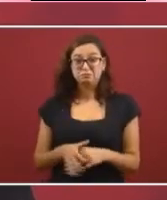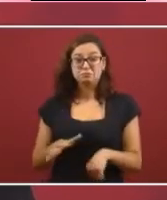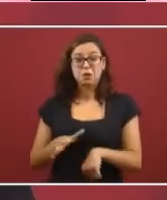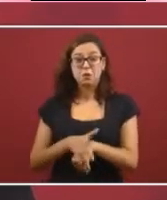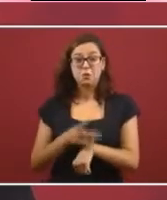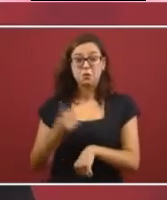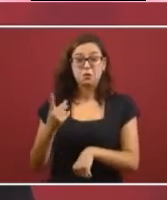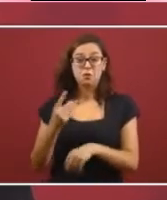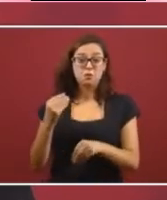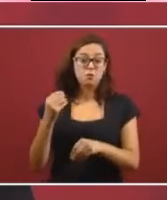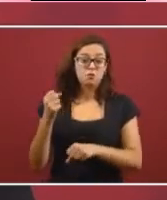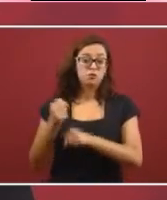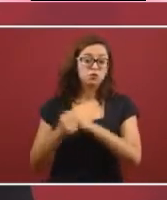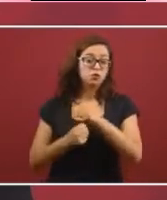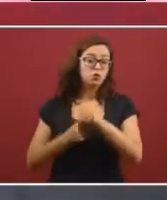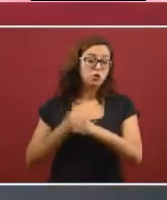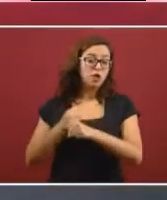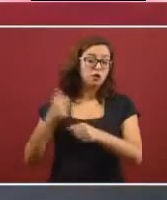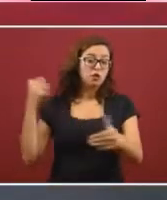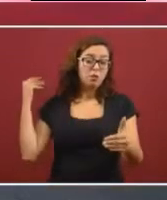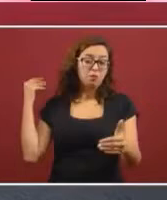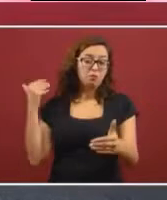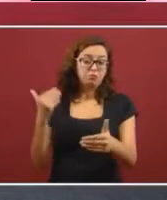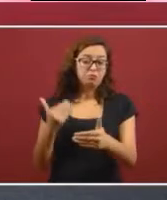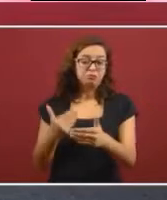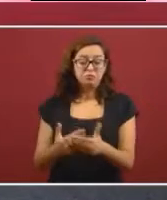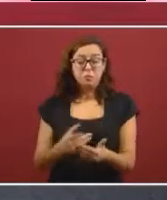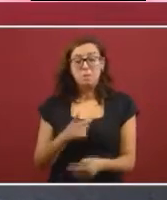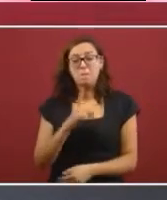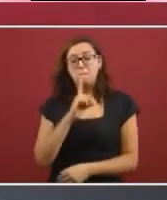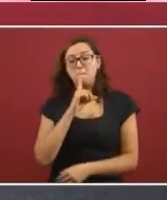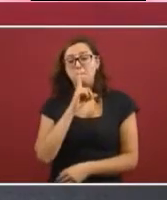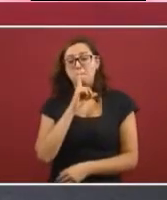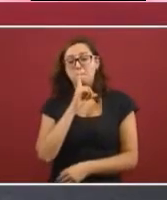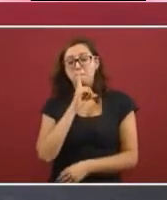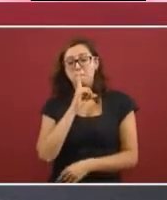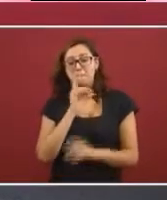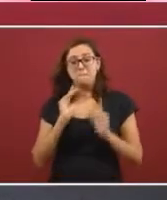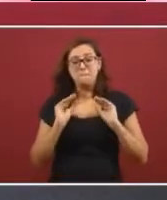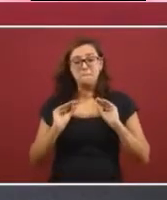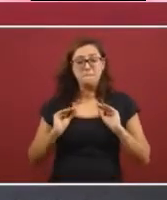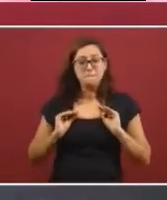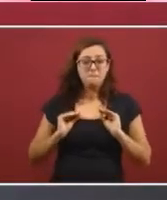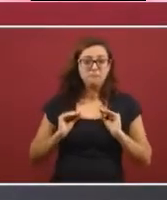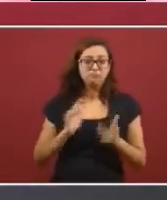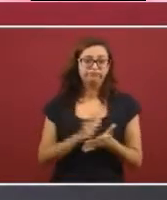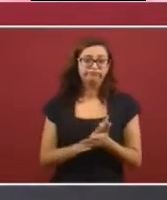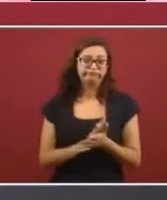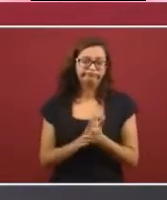they were silent, they were complicit